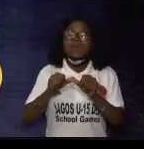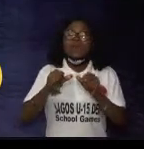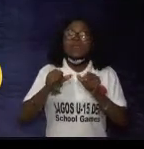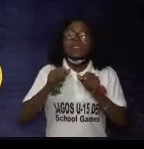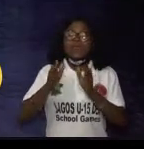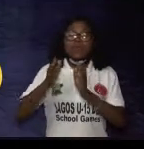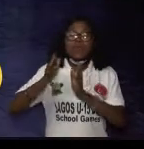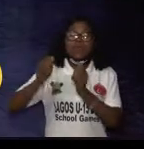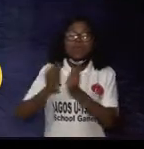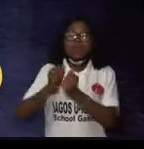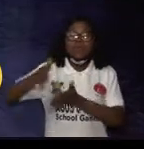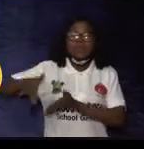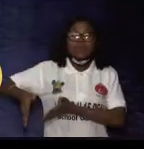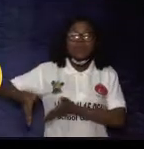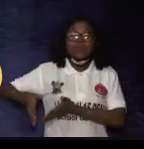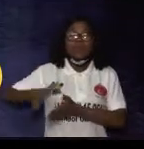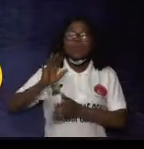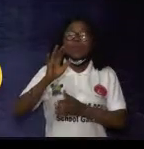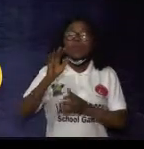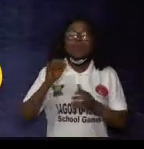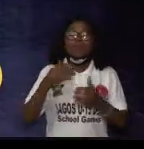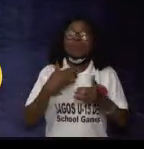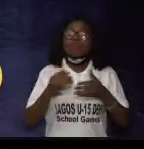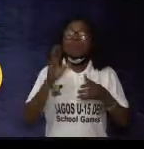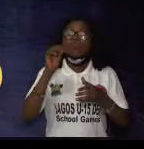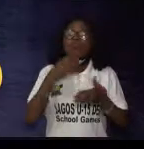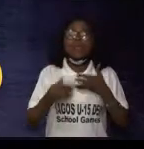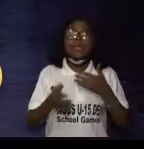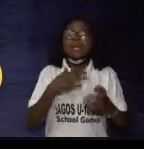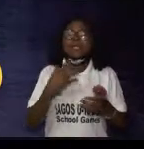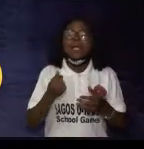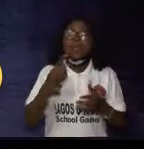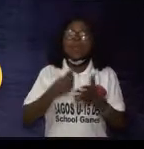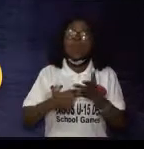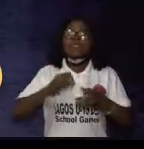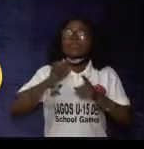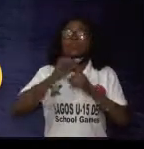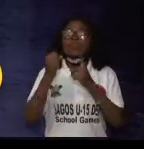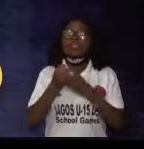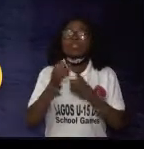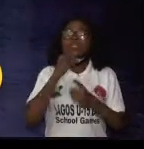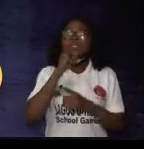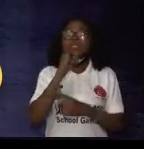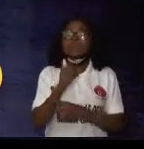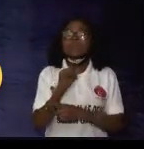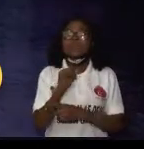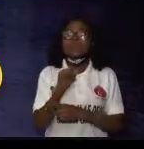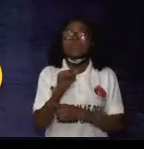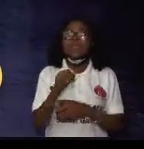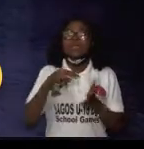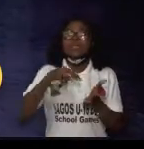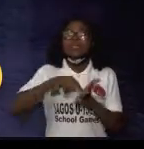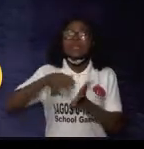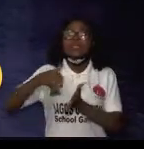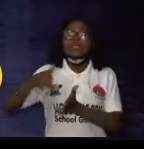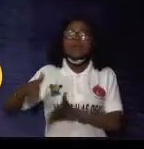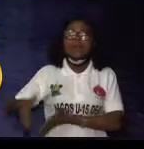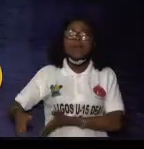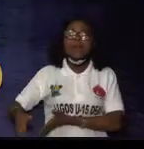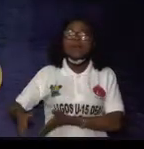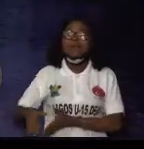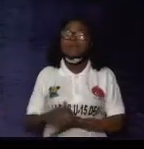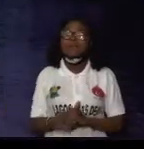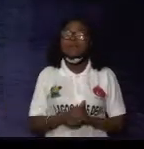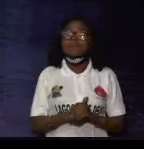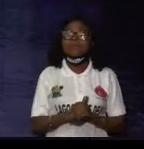no matter the problem. I will stand by you no matter what the situation is. Stand